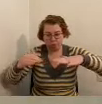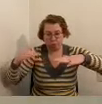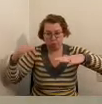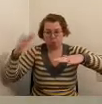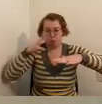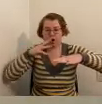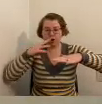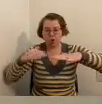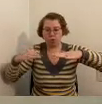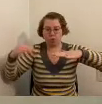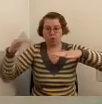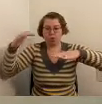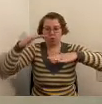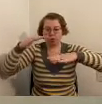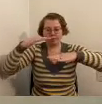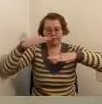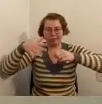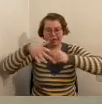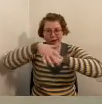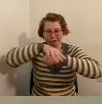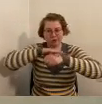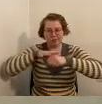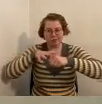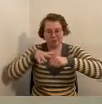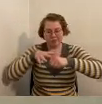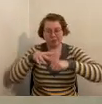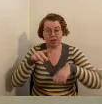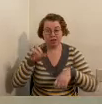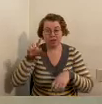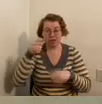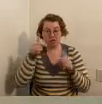So the first people